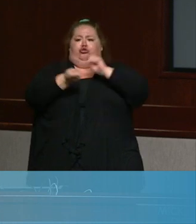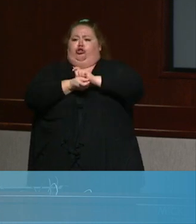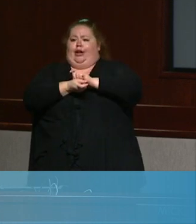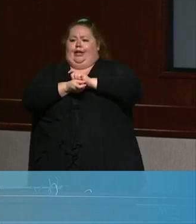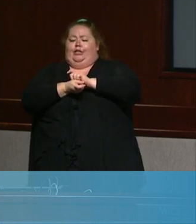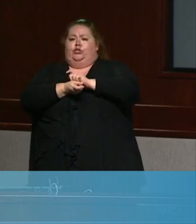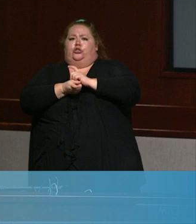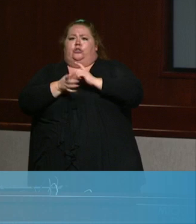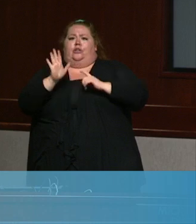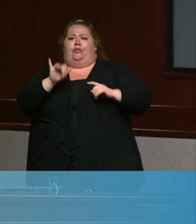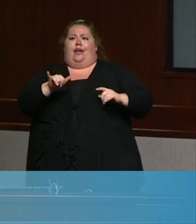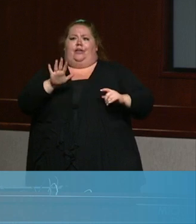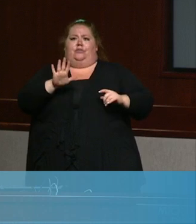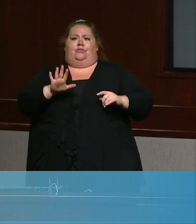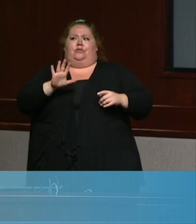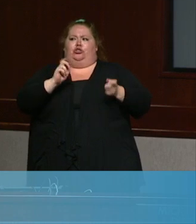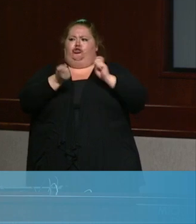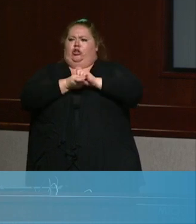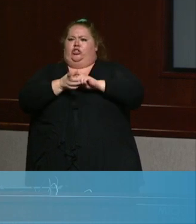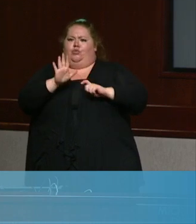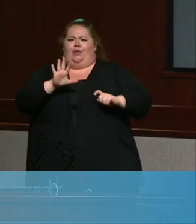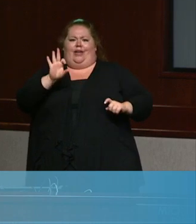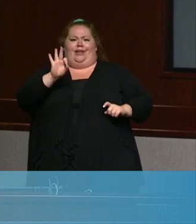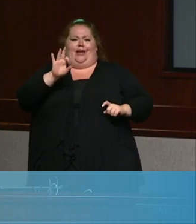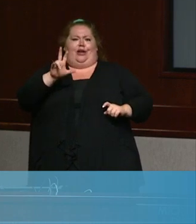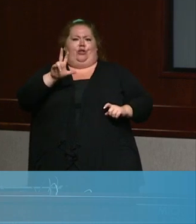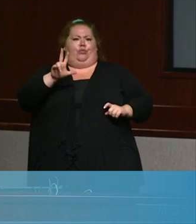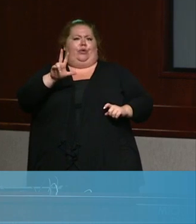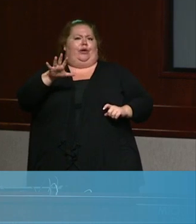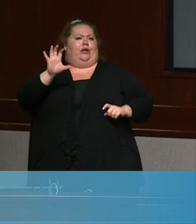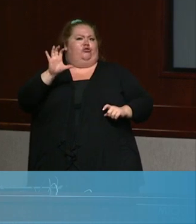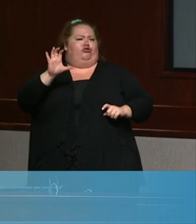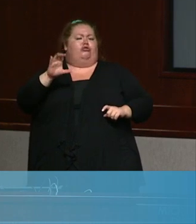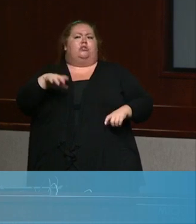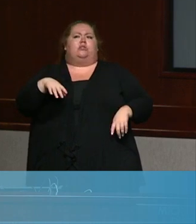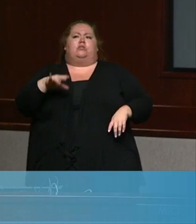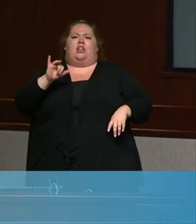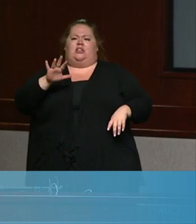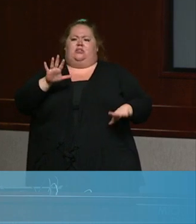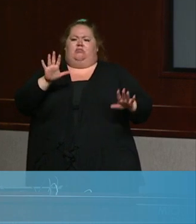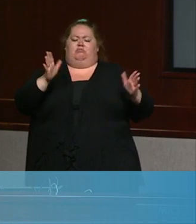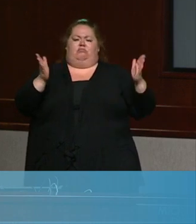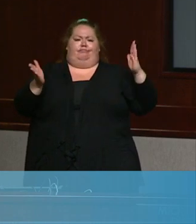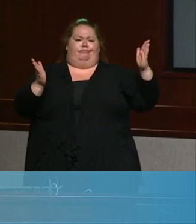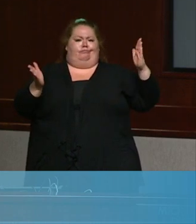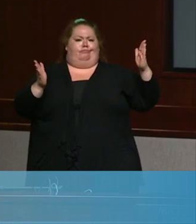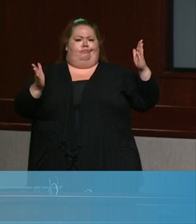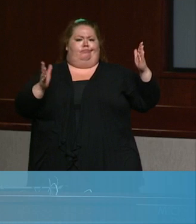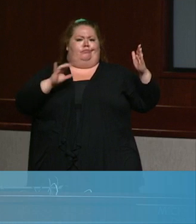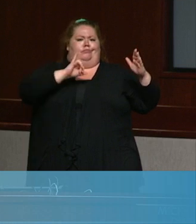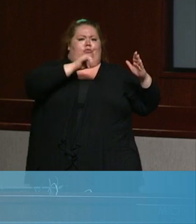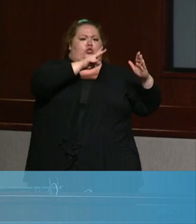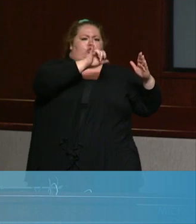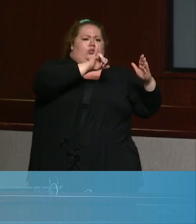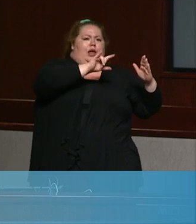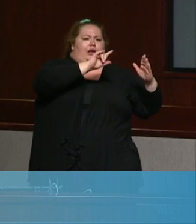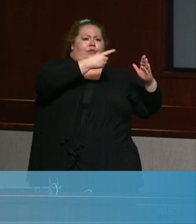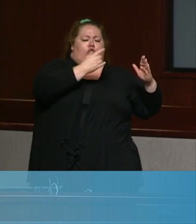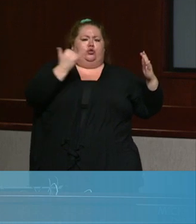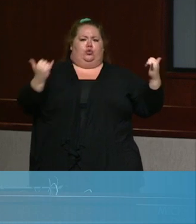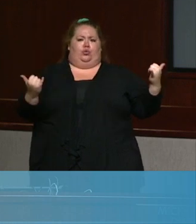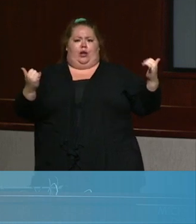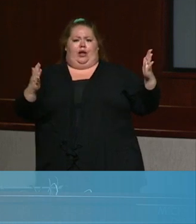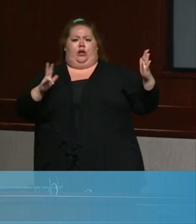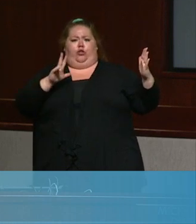of 9,300. So given that it's 34 days in that gap between July 1st and today, with the number of